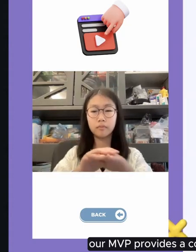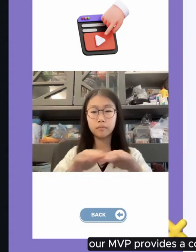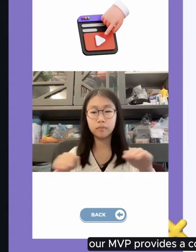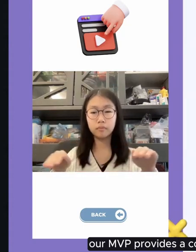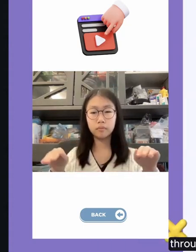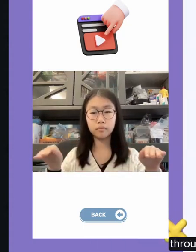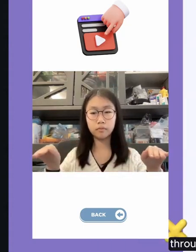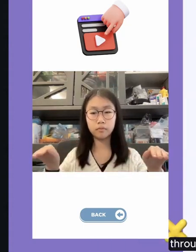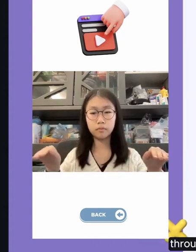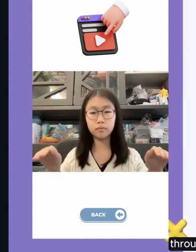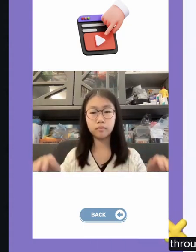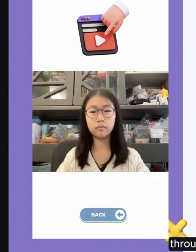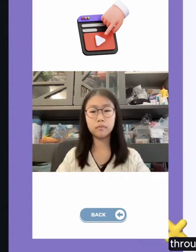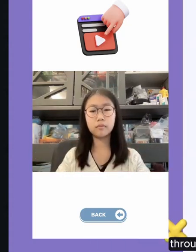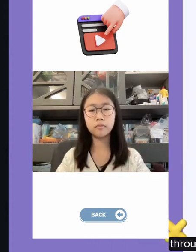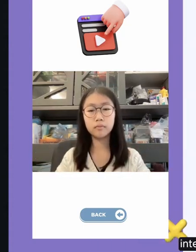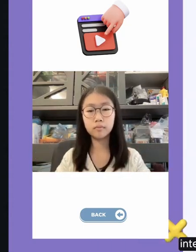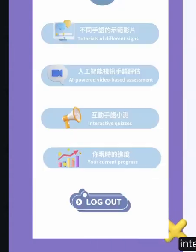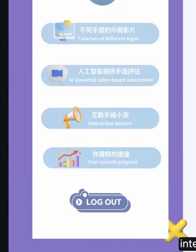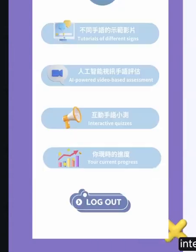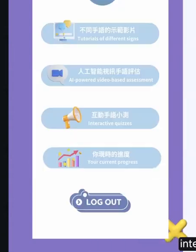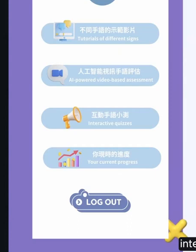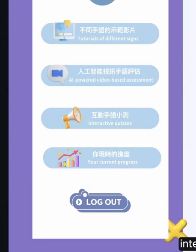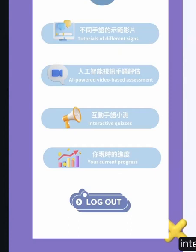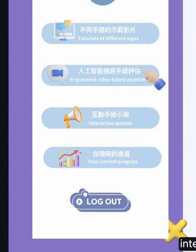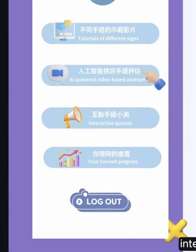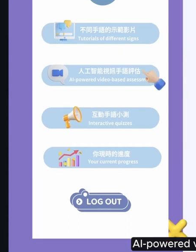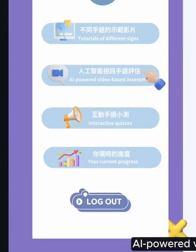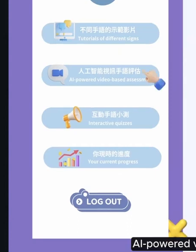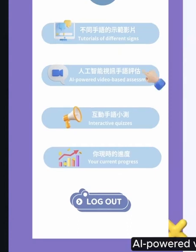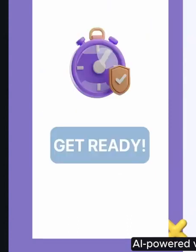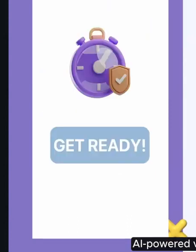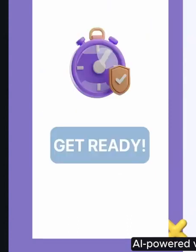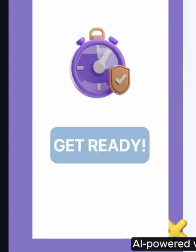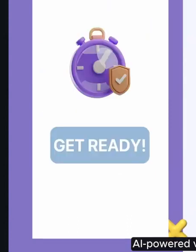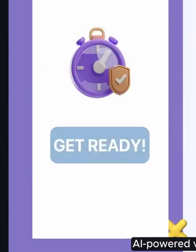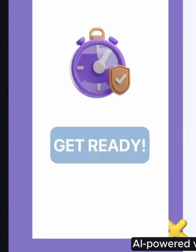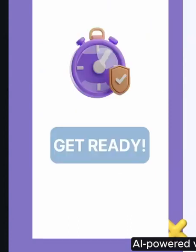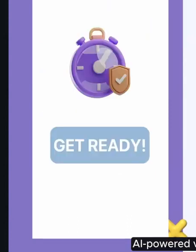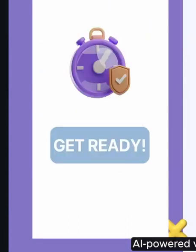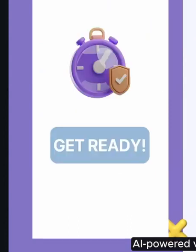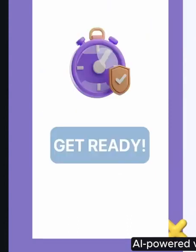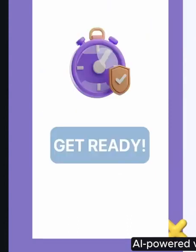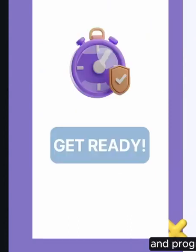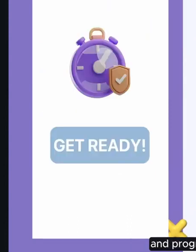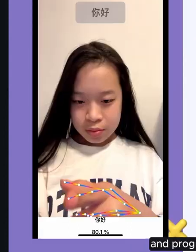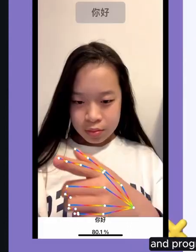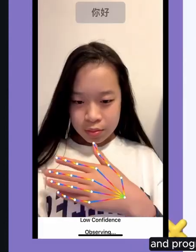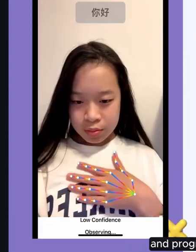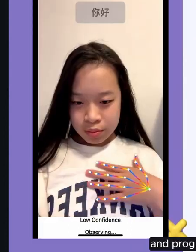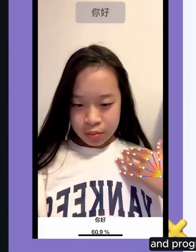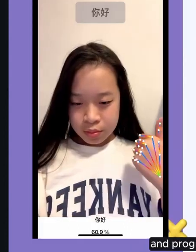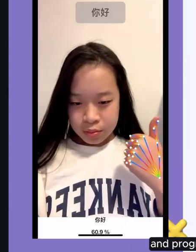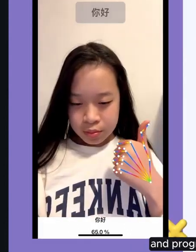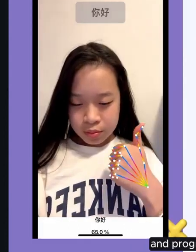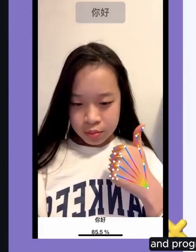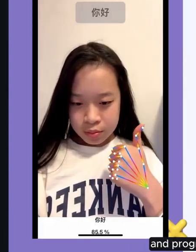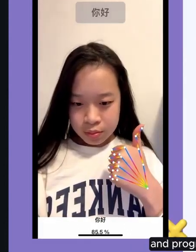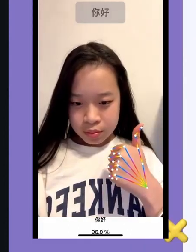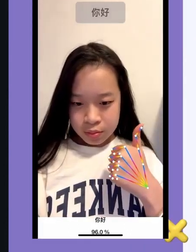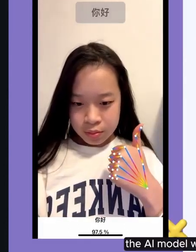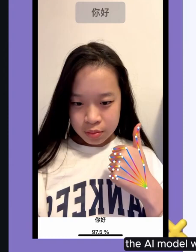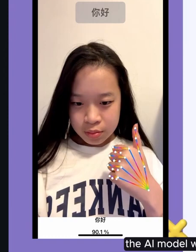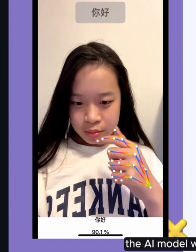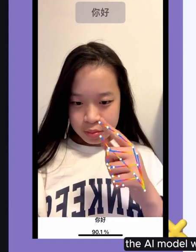experience through tutorial videos, interactive quizzes, AI-powered video-based assessments, and progress tracking features.